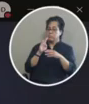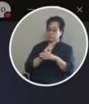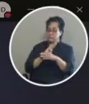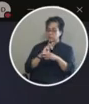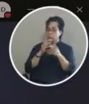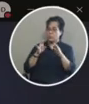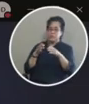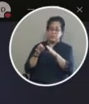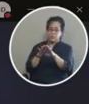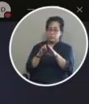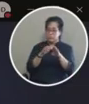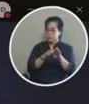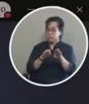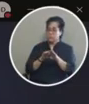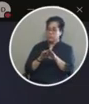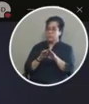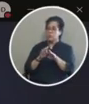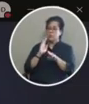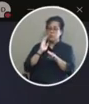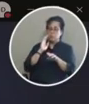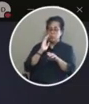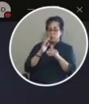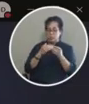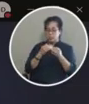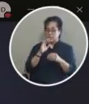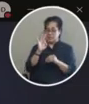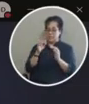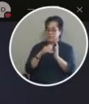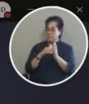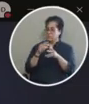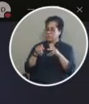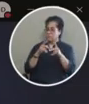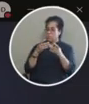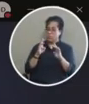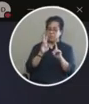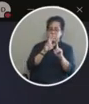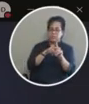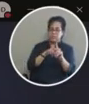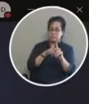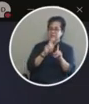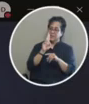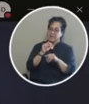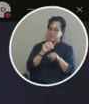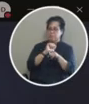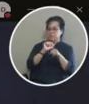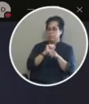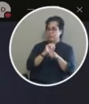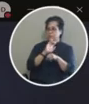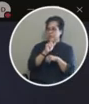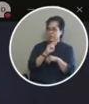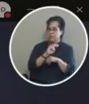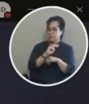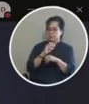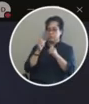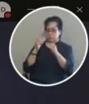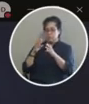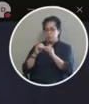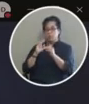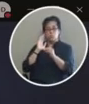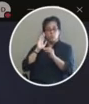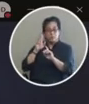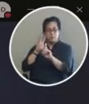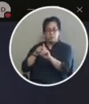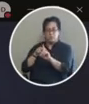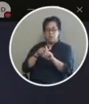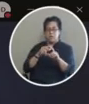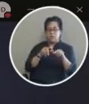businesses have closed, and we're about to learn that nearly 9,000 El Pasoans have filed unemployment claims, with many thousands more preparing to file. Our